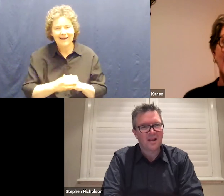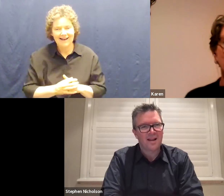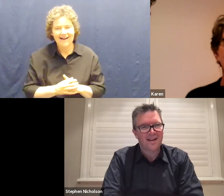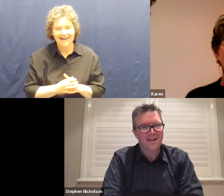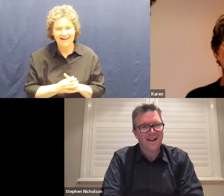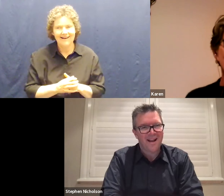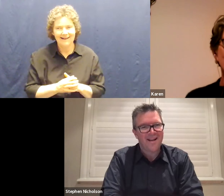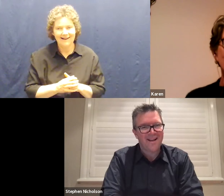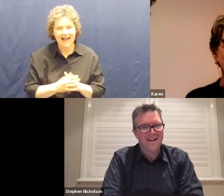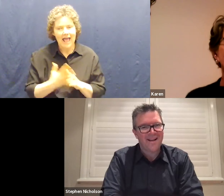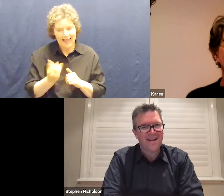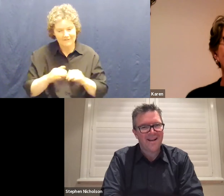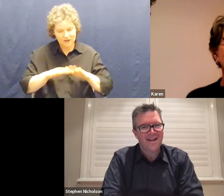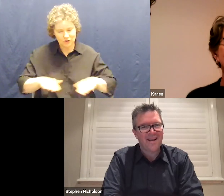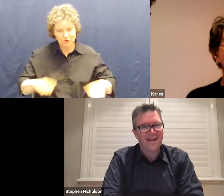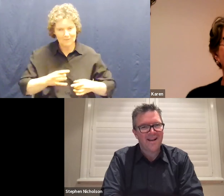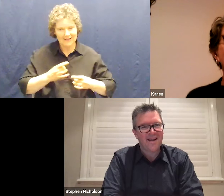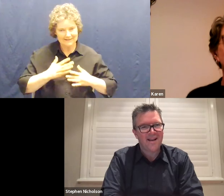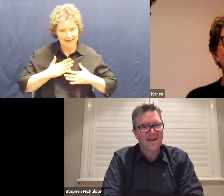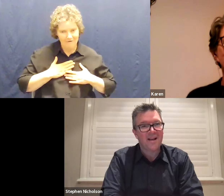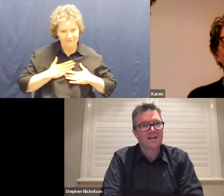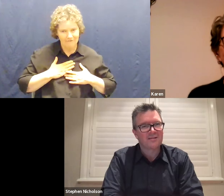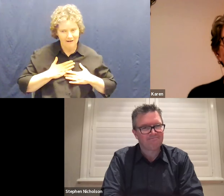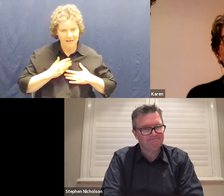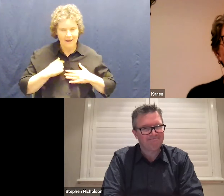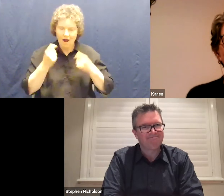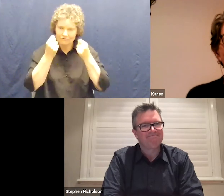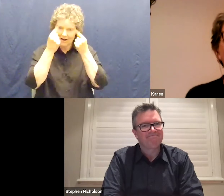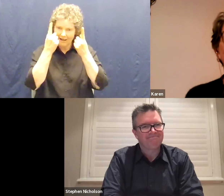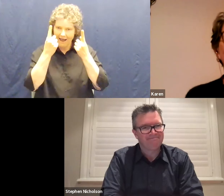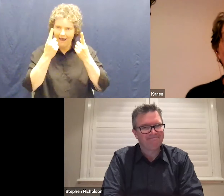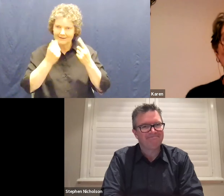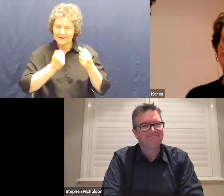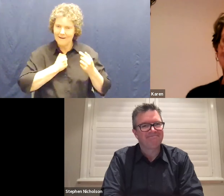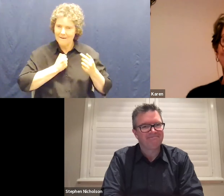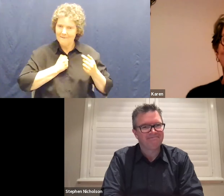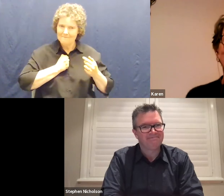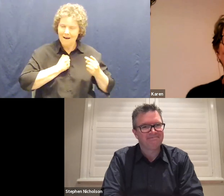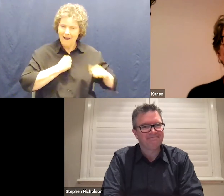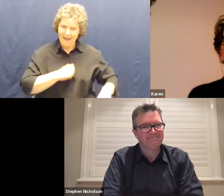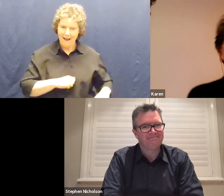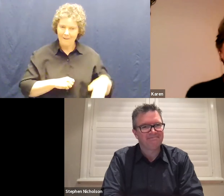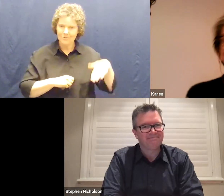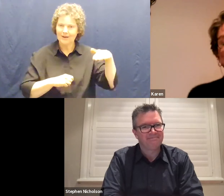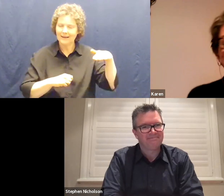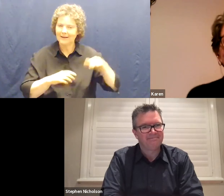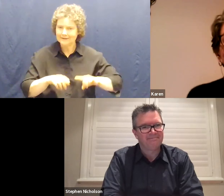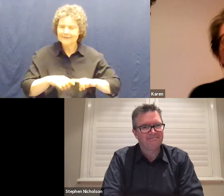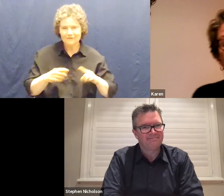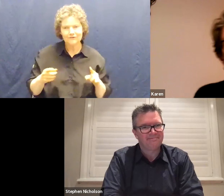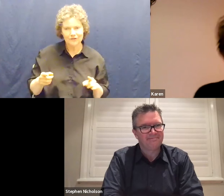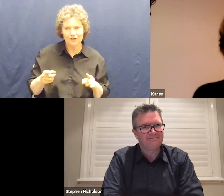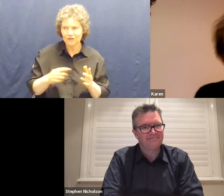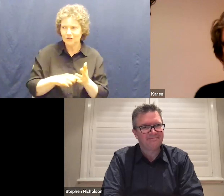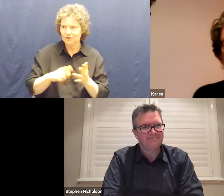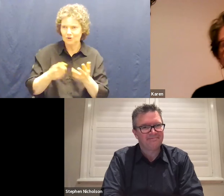and having my own children, I realised how different my upbringing was to everyone